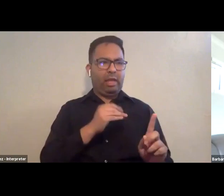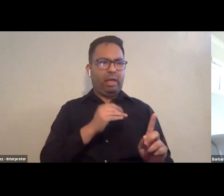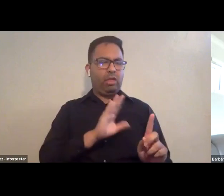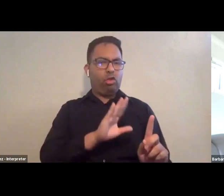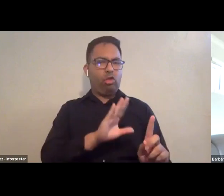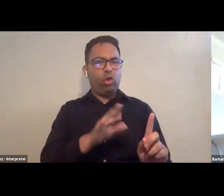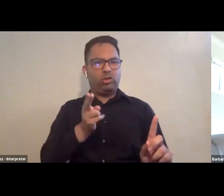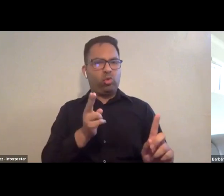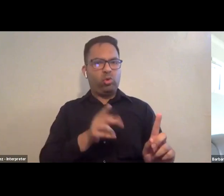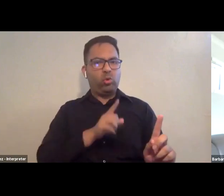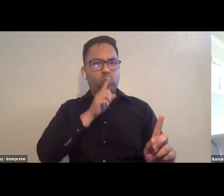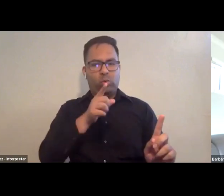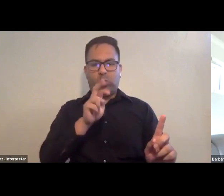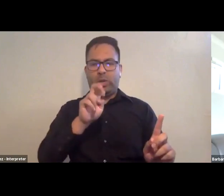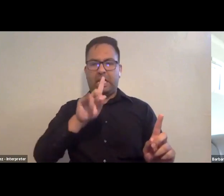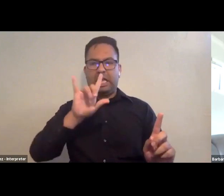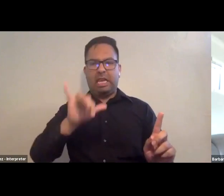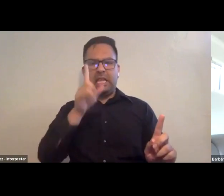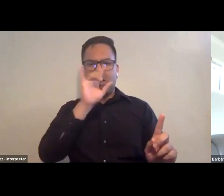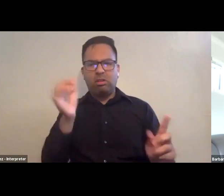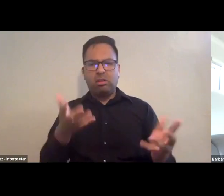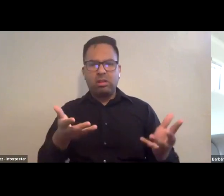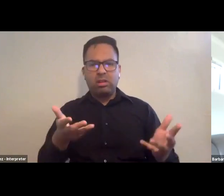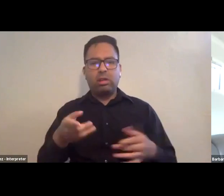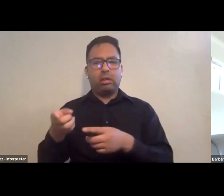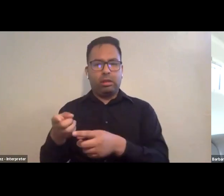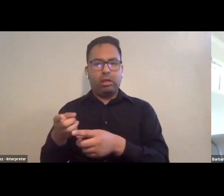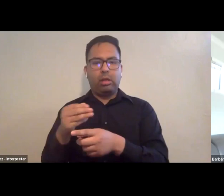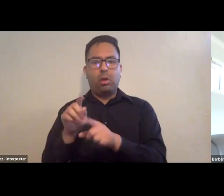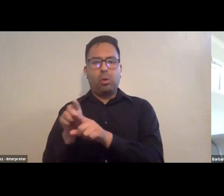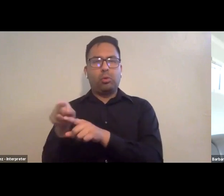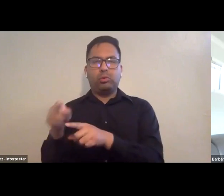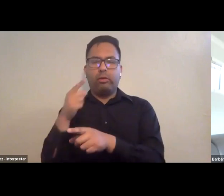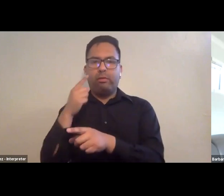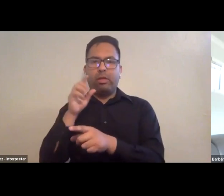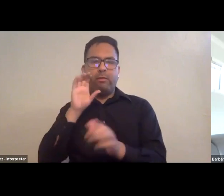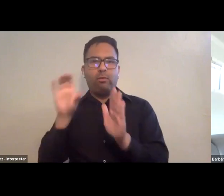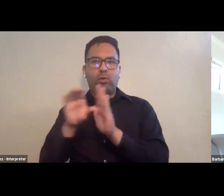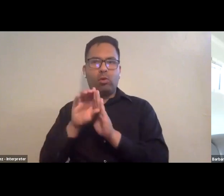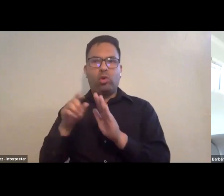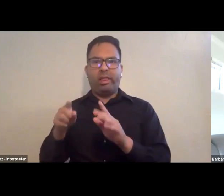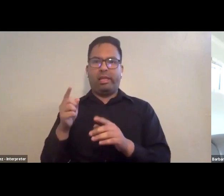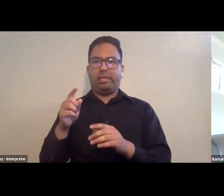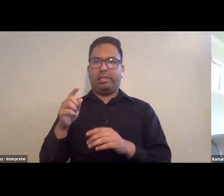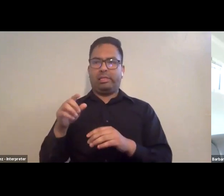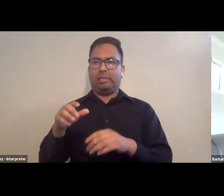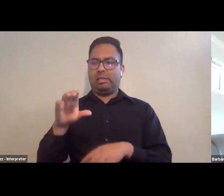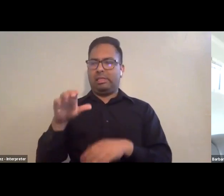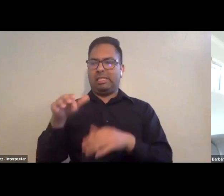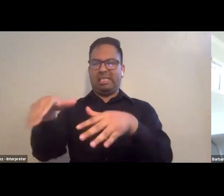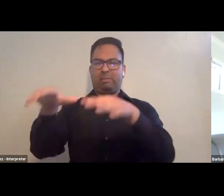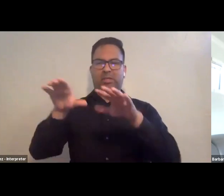realities. For example, a photo in a cemetery of a simple 19th century tombstone that